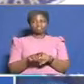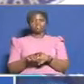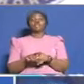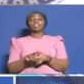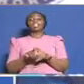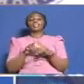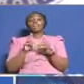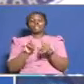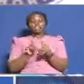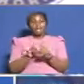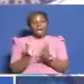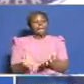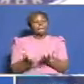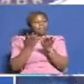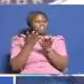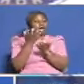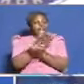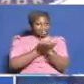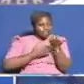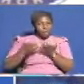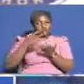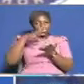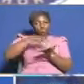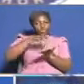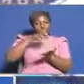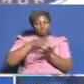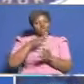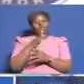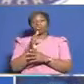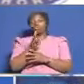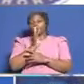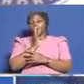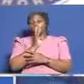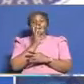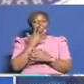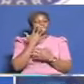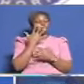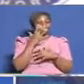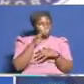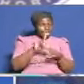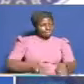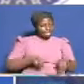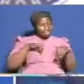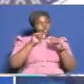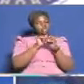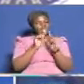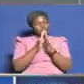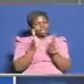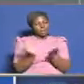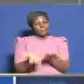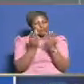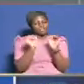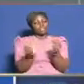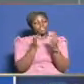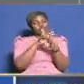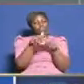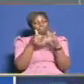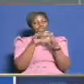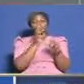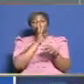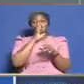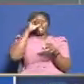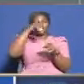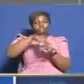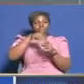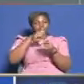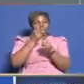improved environmental stewardship of marine life, and increased safety for all the marine workers. The Port of Mombasa is undergoing